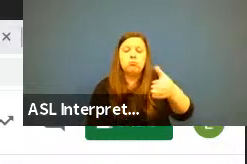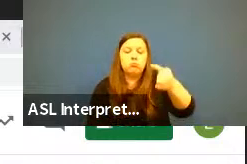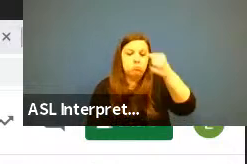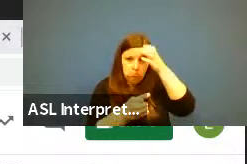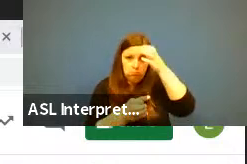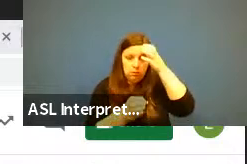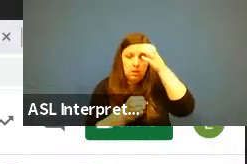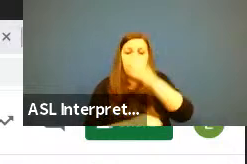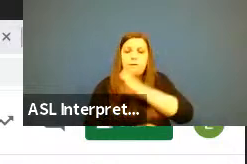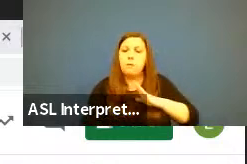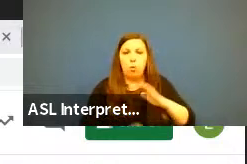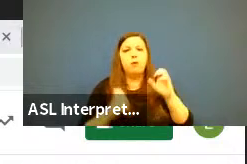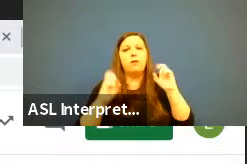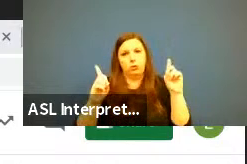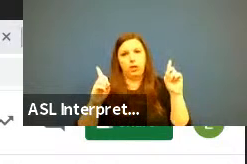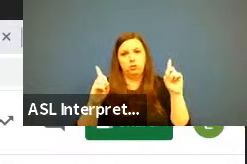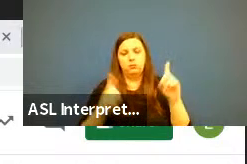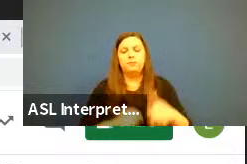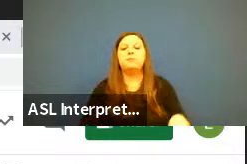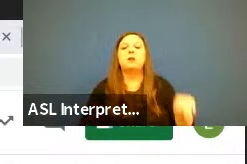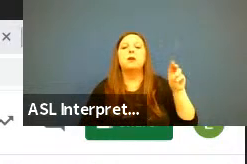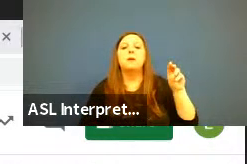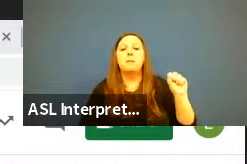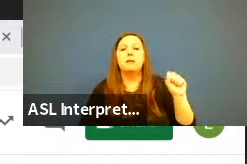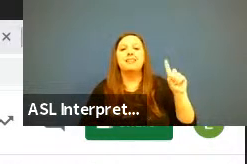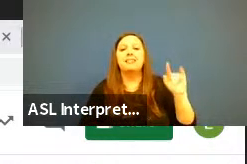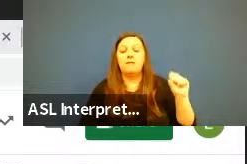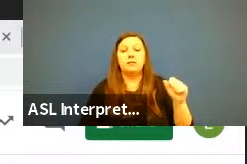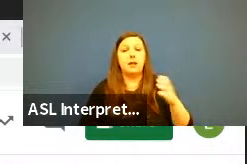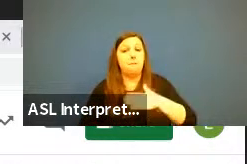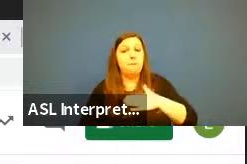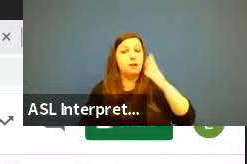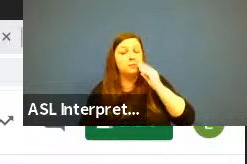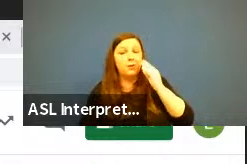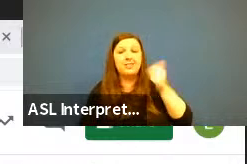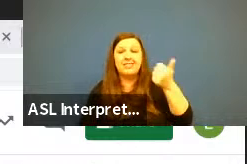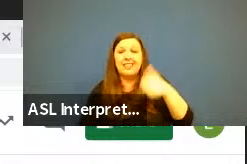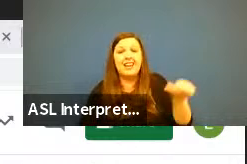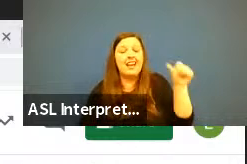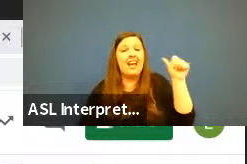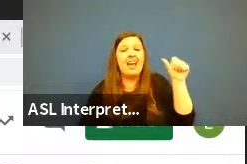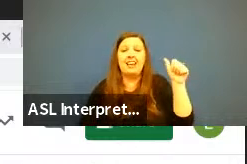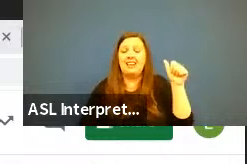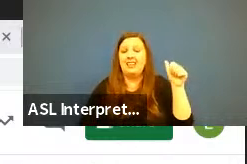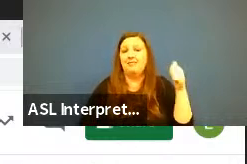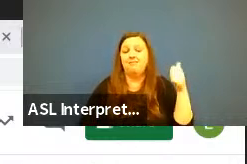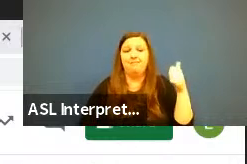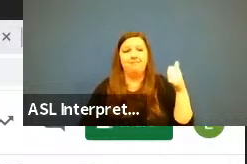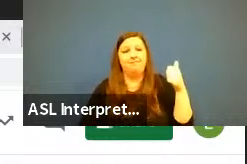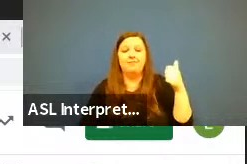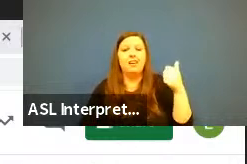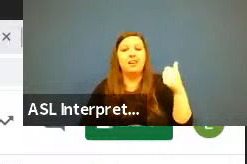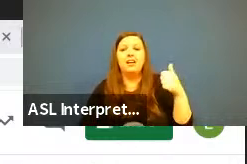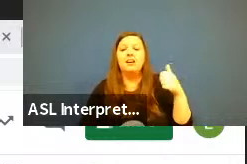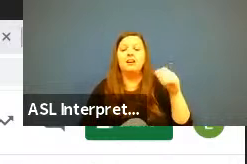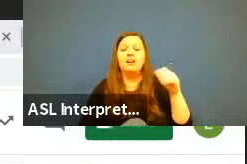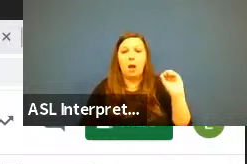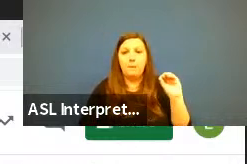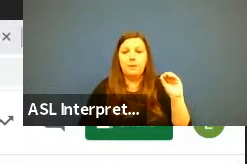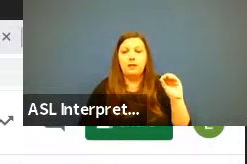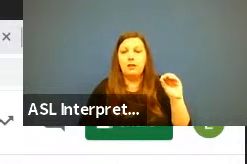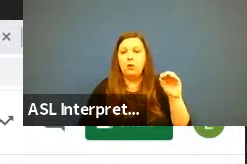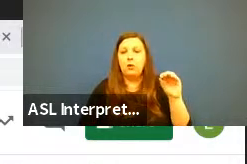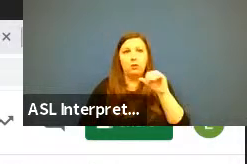education. In my experience, any reputable company is going to not develop a survey without the board's